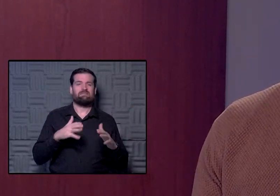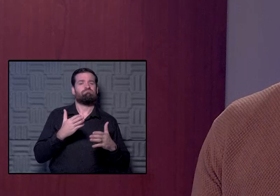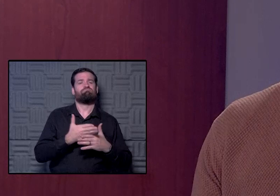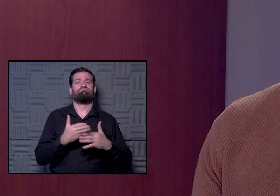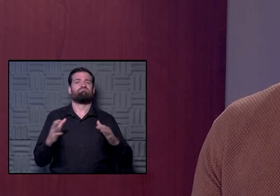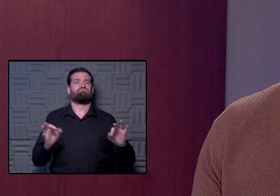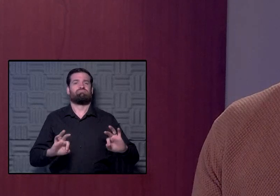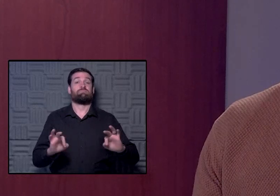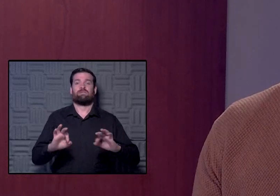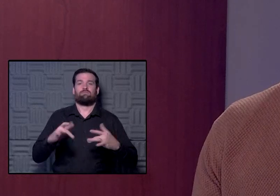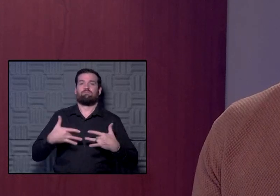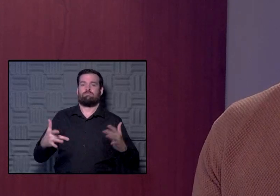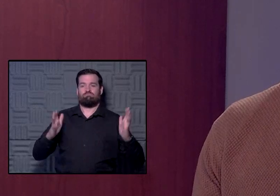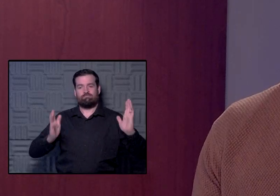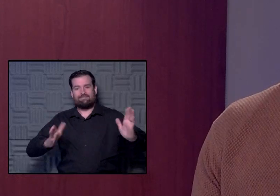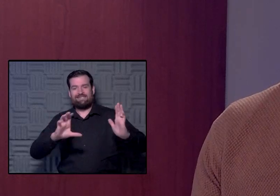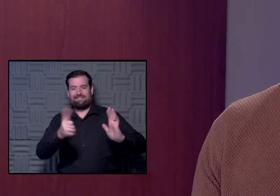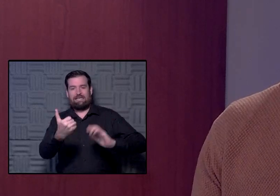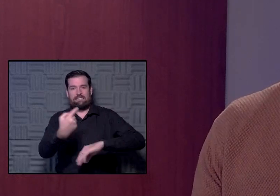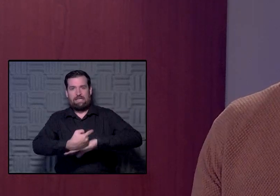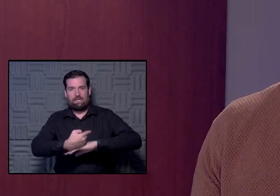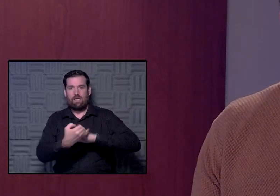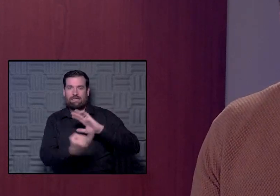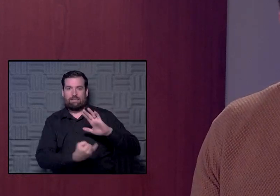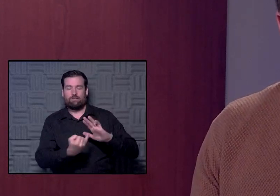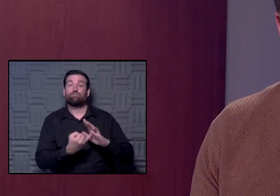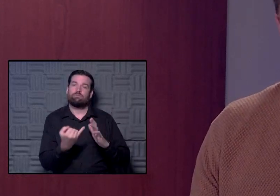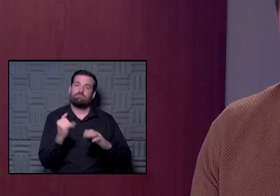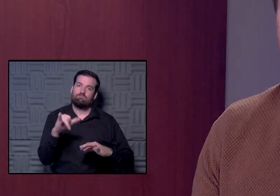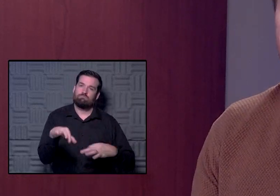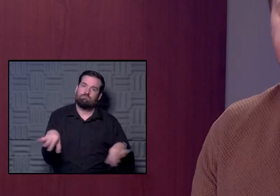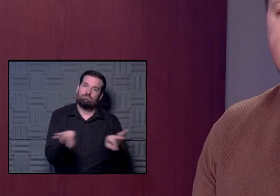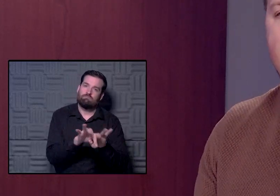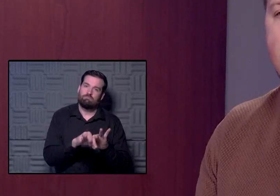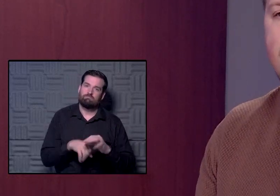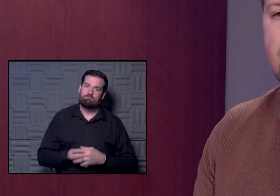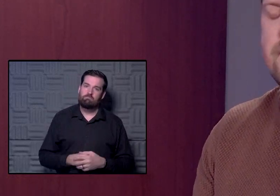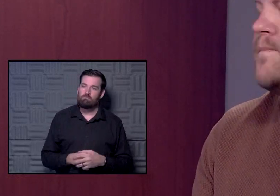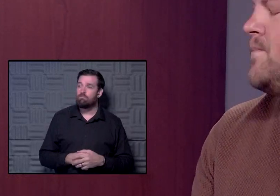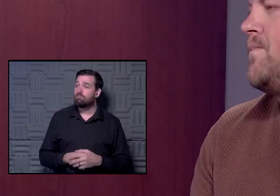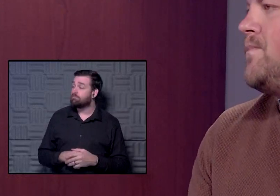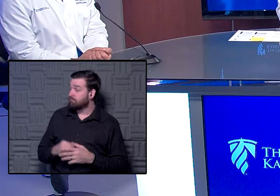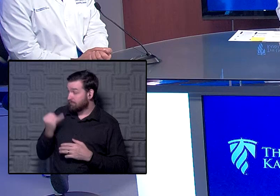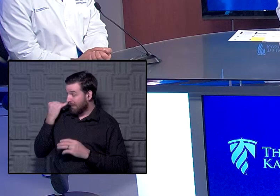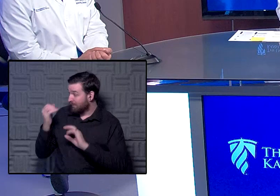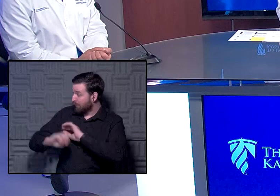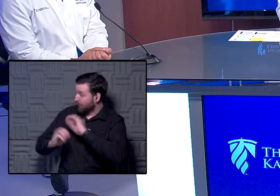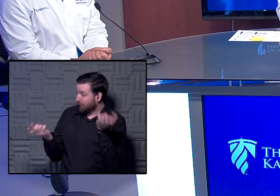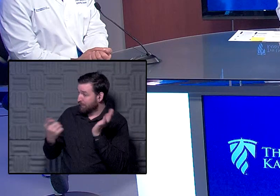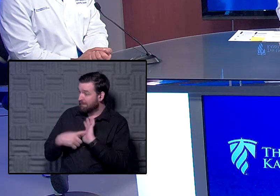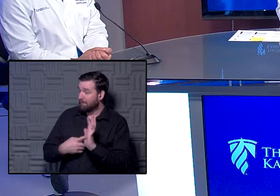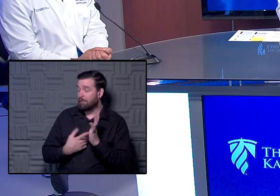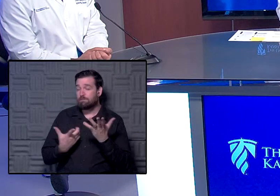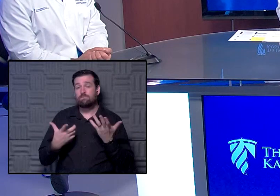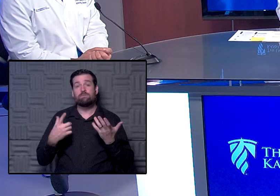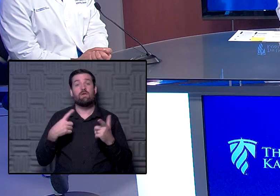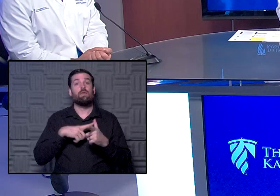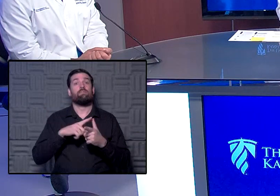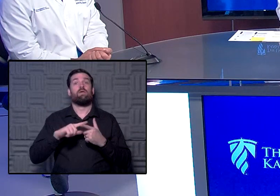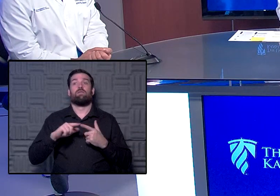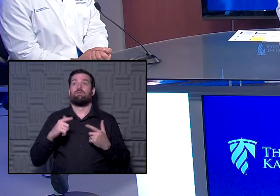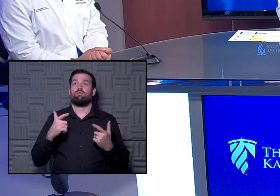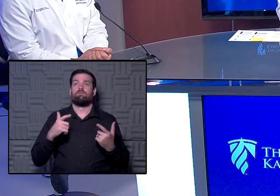illness, 10-day isolation is appropriate for those people as well. Yeah. And if you're asymptomatic and say you develop